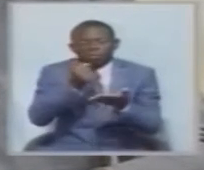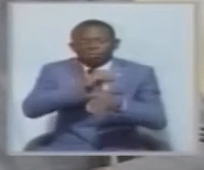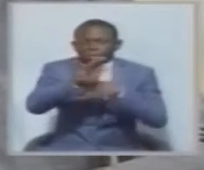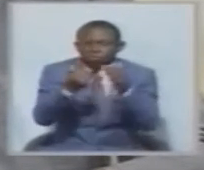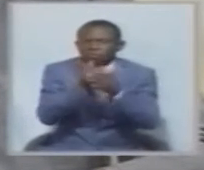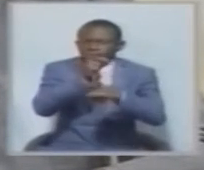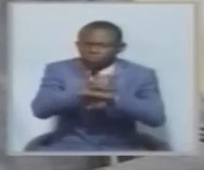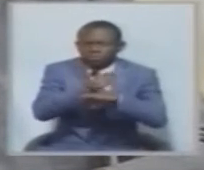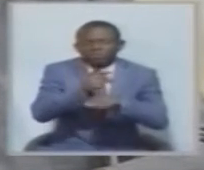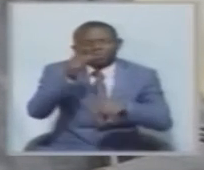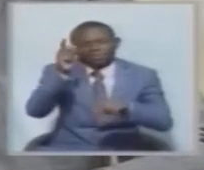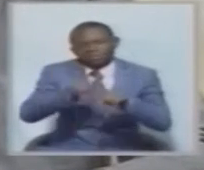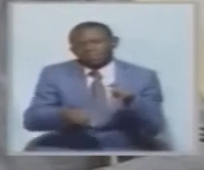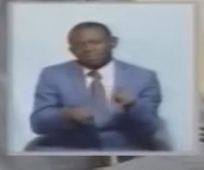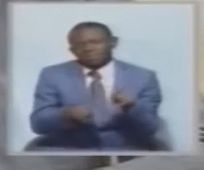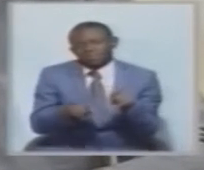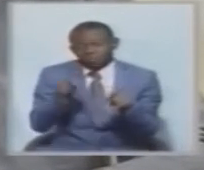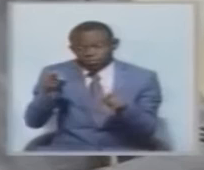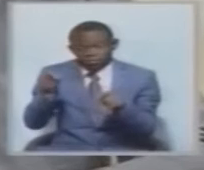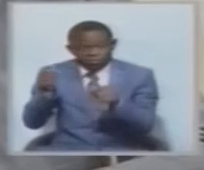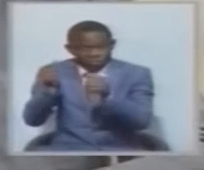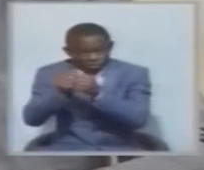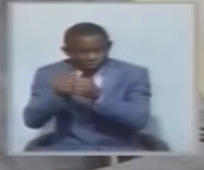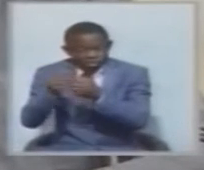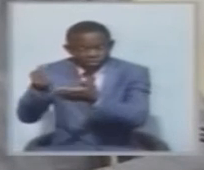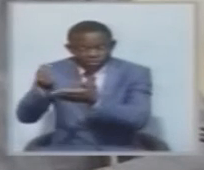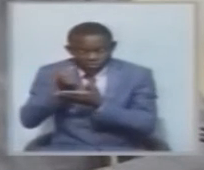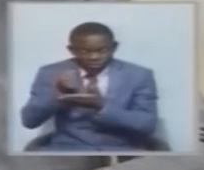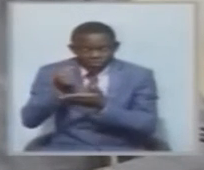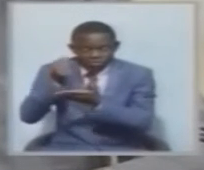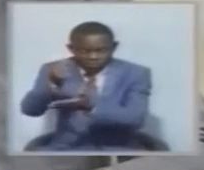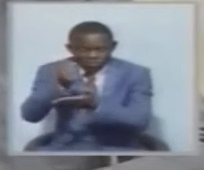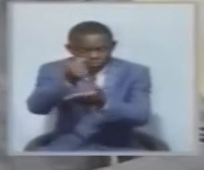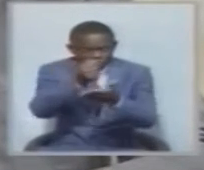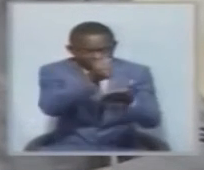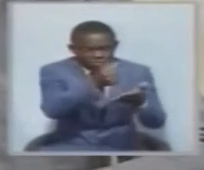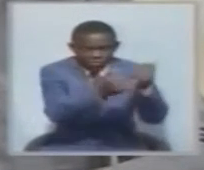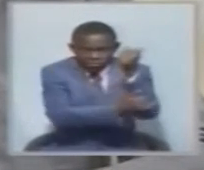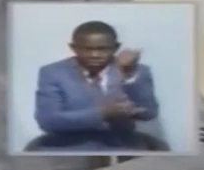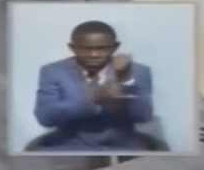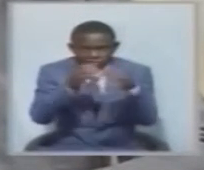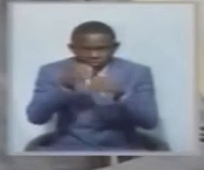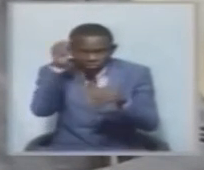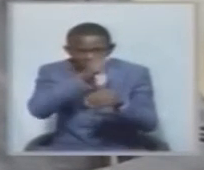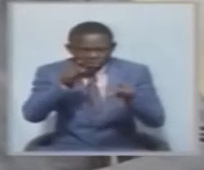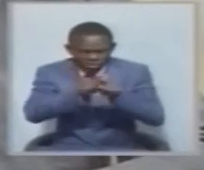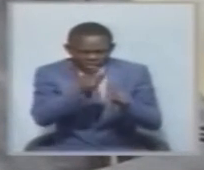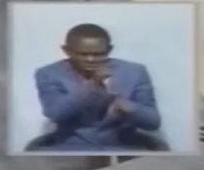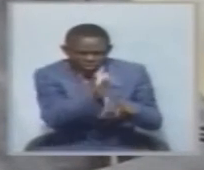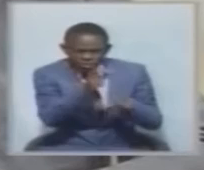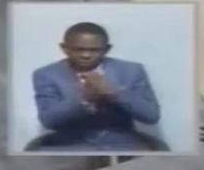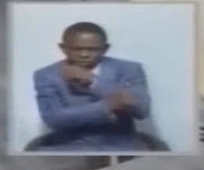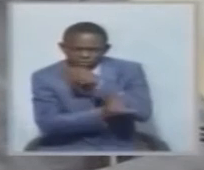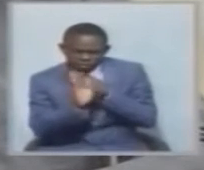look at our own domestic resources. You find that the amounts of money that we are able to raise domestically cannot meet